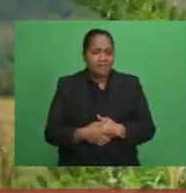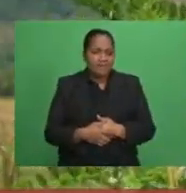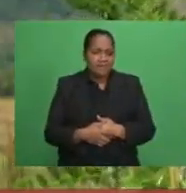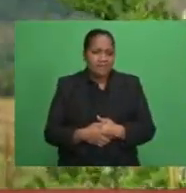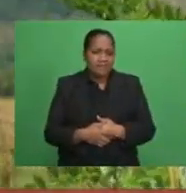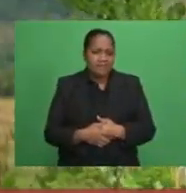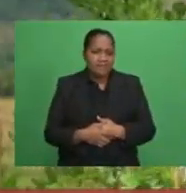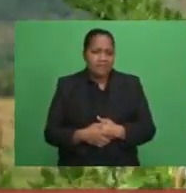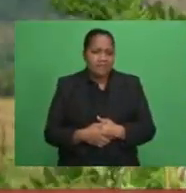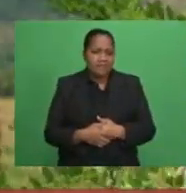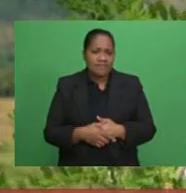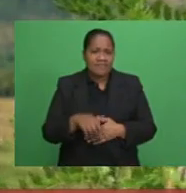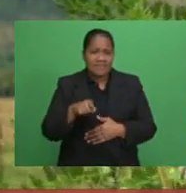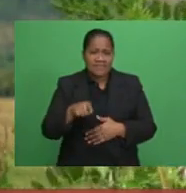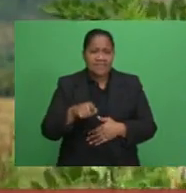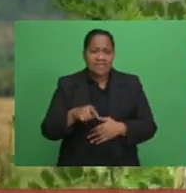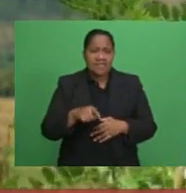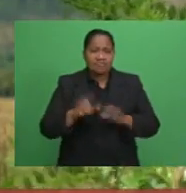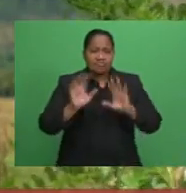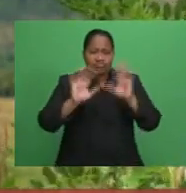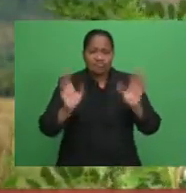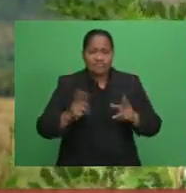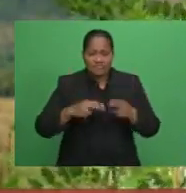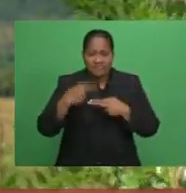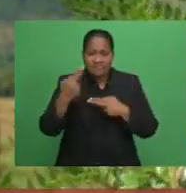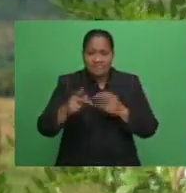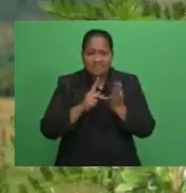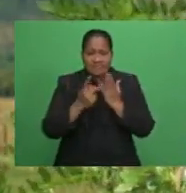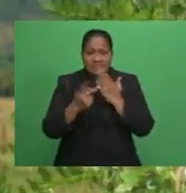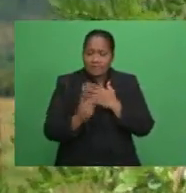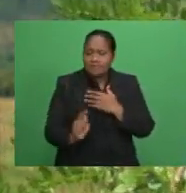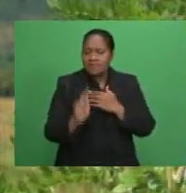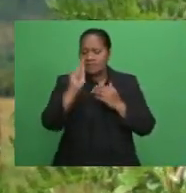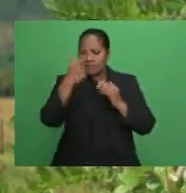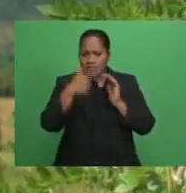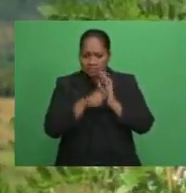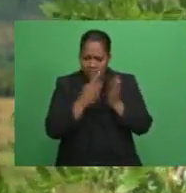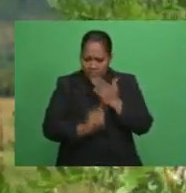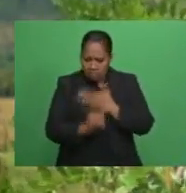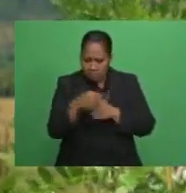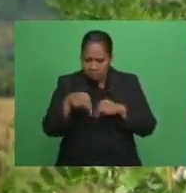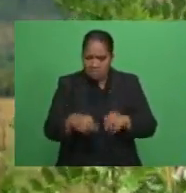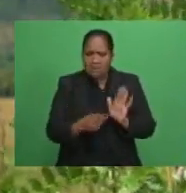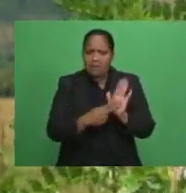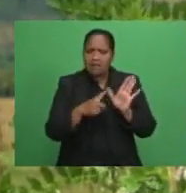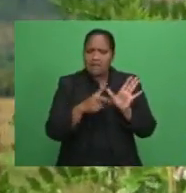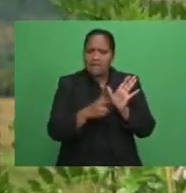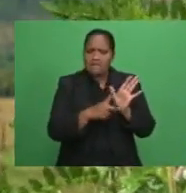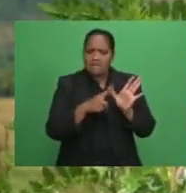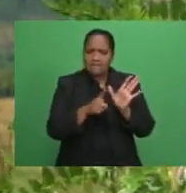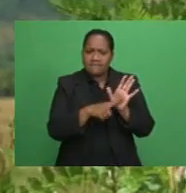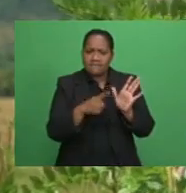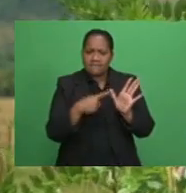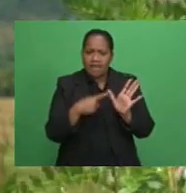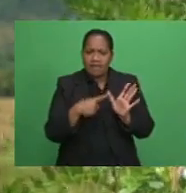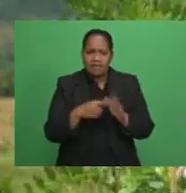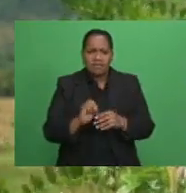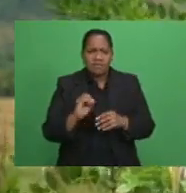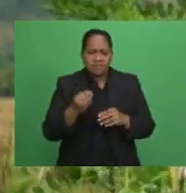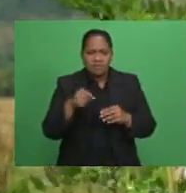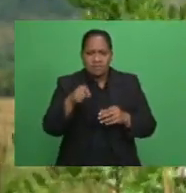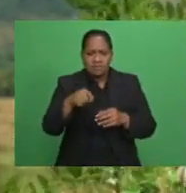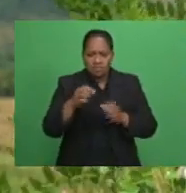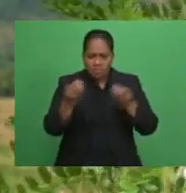The tree planting project is the first of its kind to take place here in Navala. The initiative has taught us to minimize deforestation and capitalize